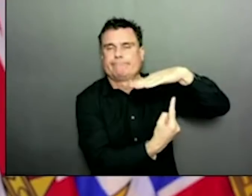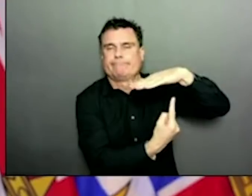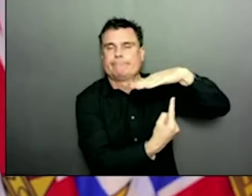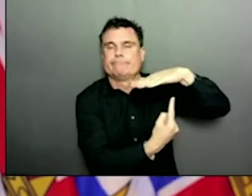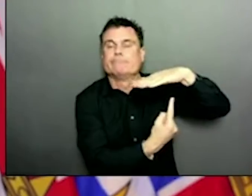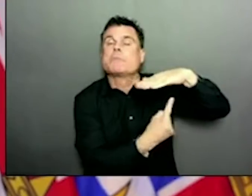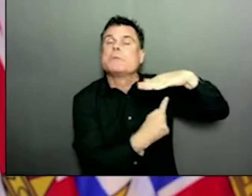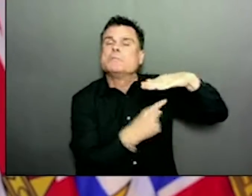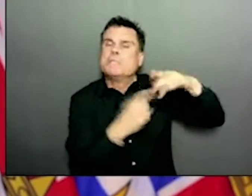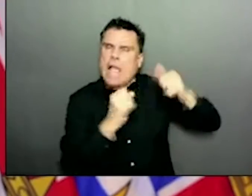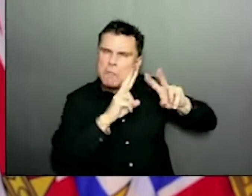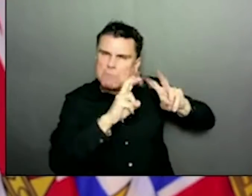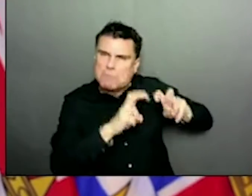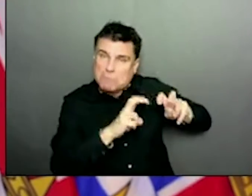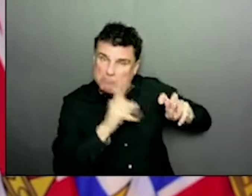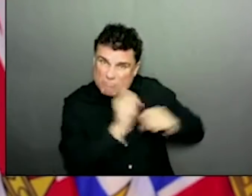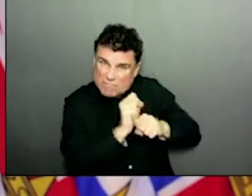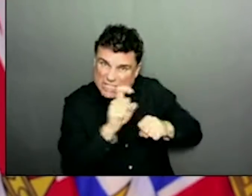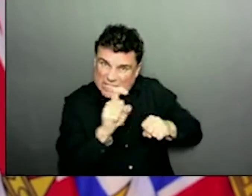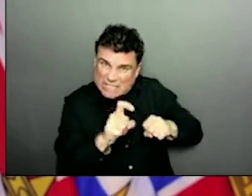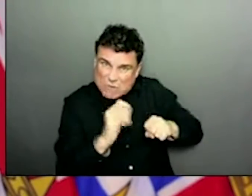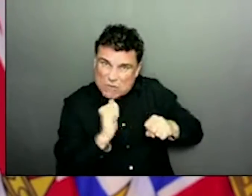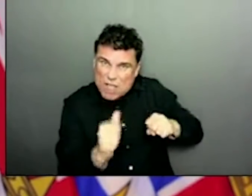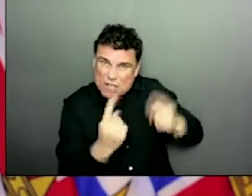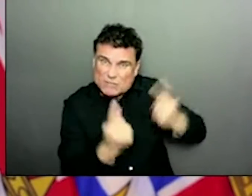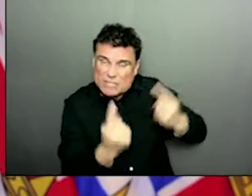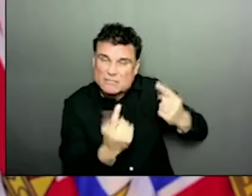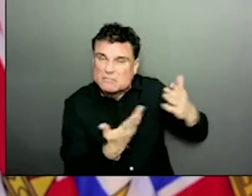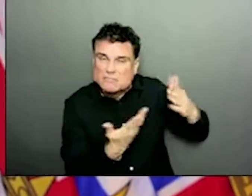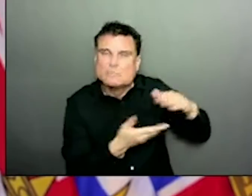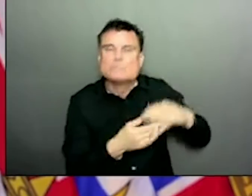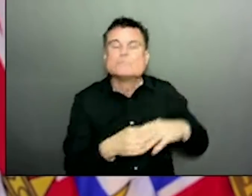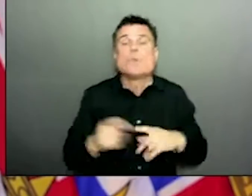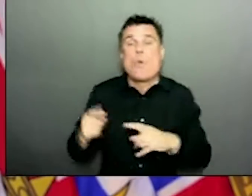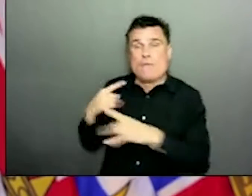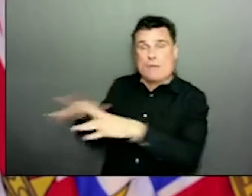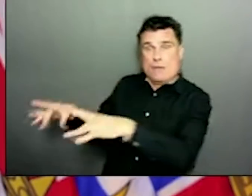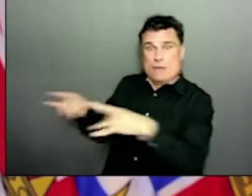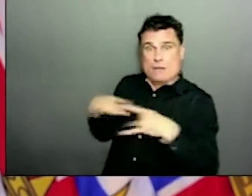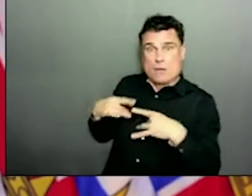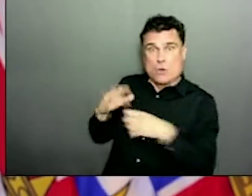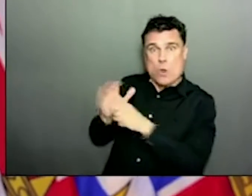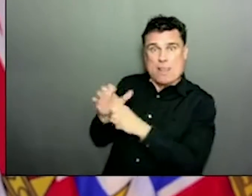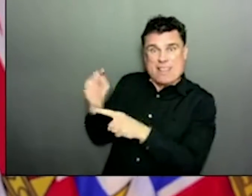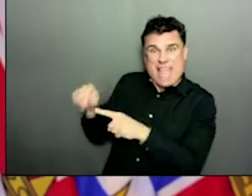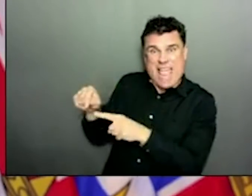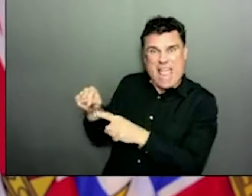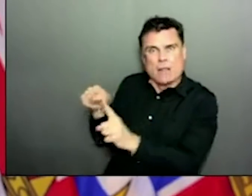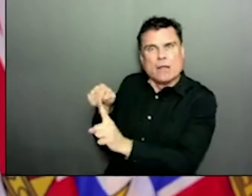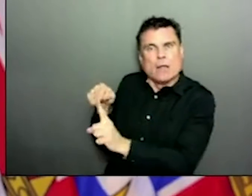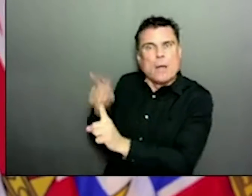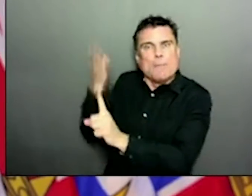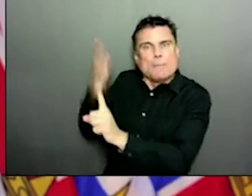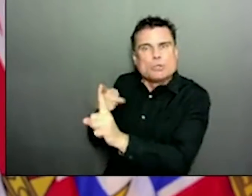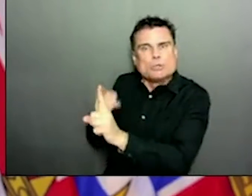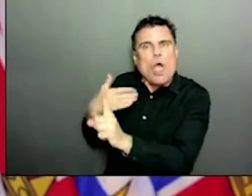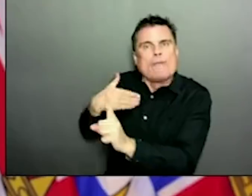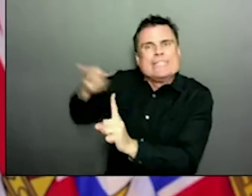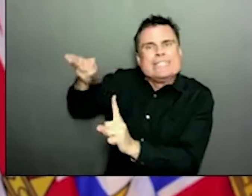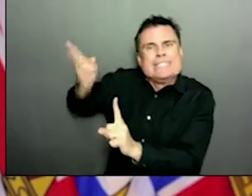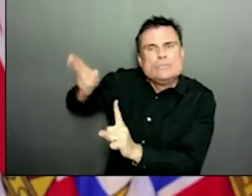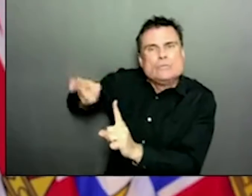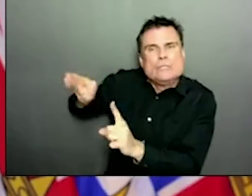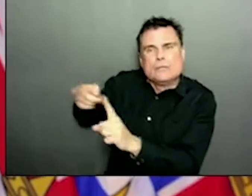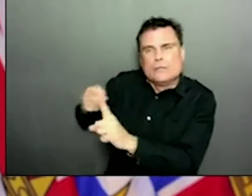be directly connected to somebody we know has a confirmed case or a cluster or an outbreak. So if you have